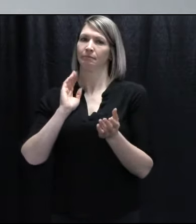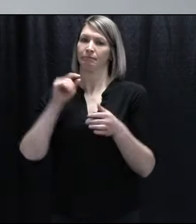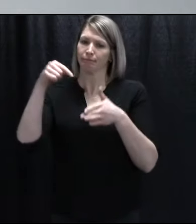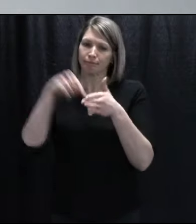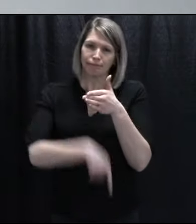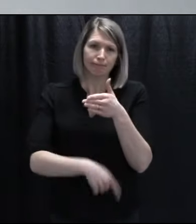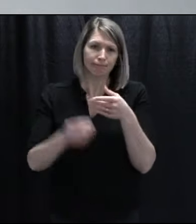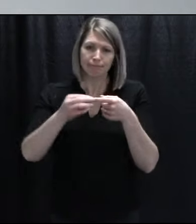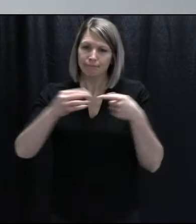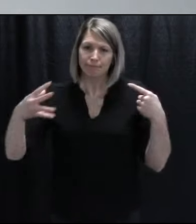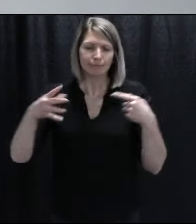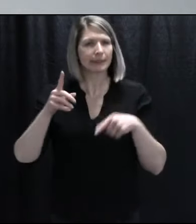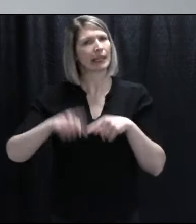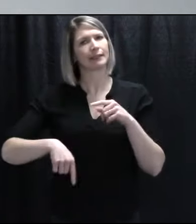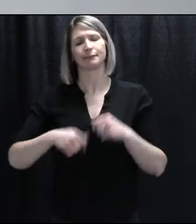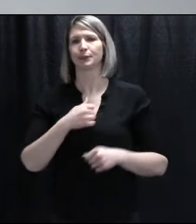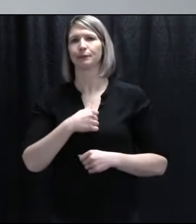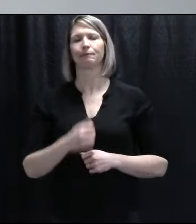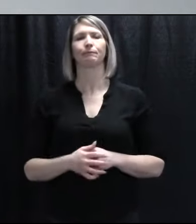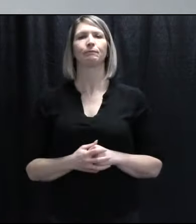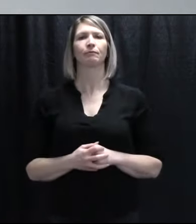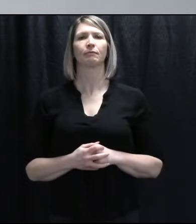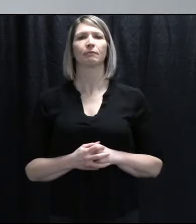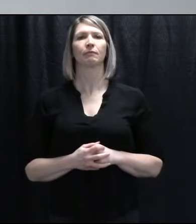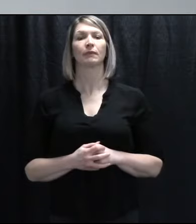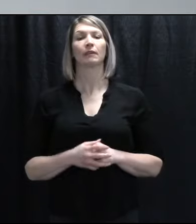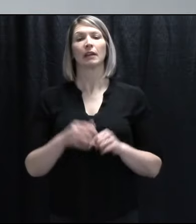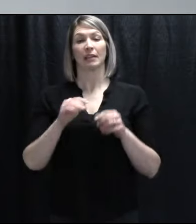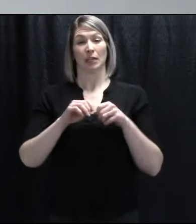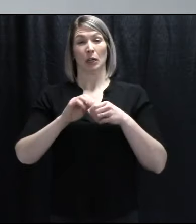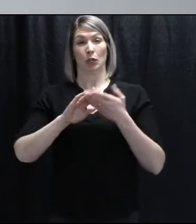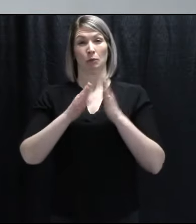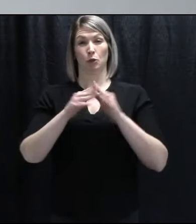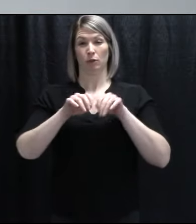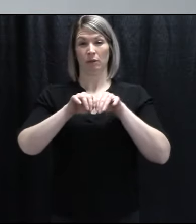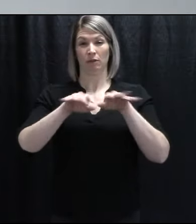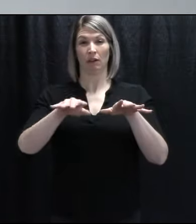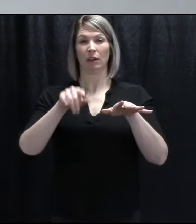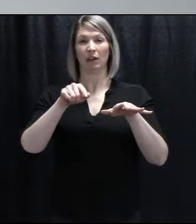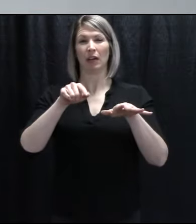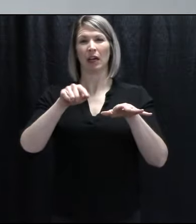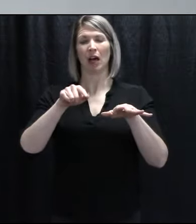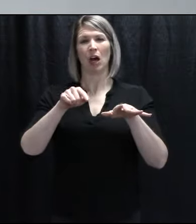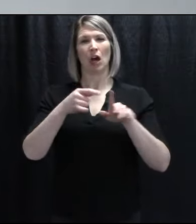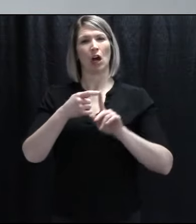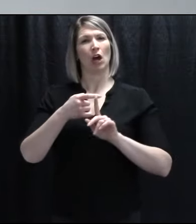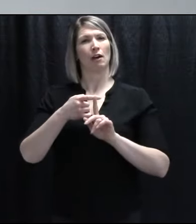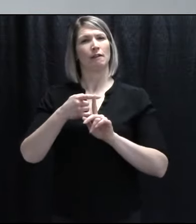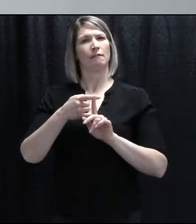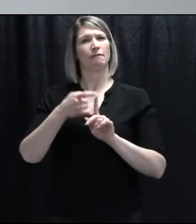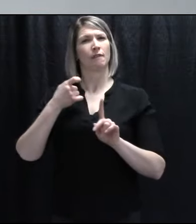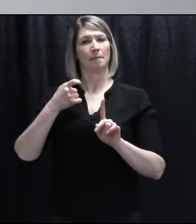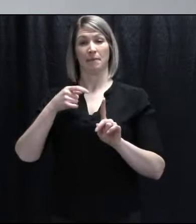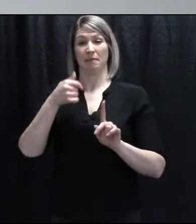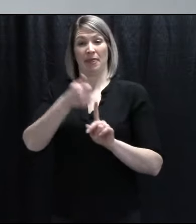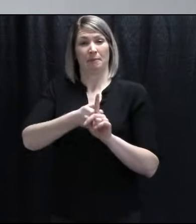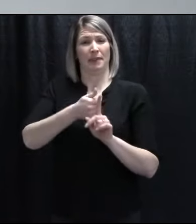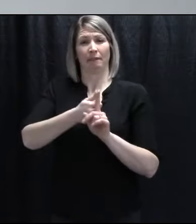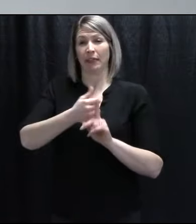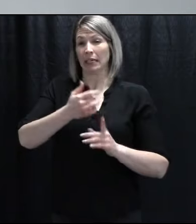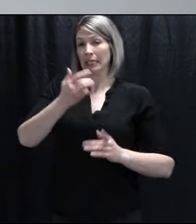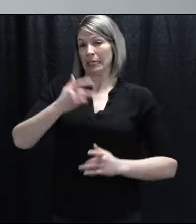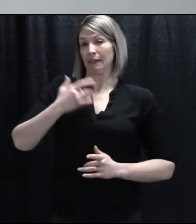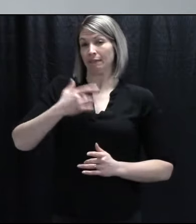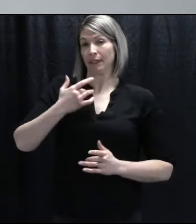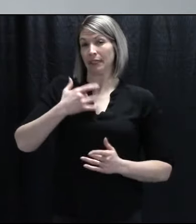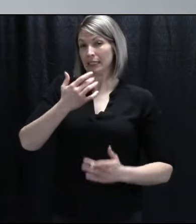Okay. A follow-up to that, can you tell us if the community transmission was likely spread by someone who was not showing symptoms, or if